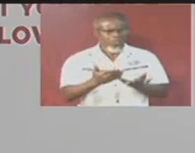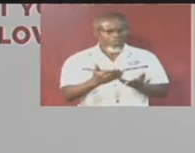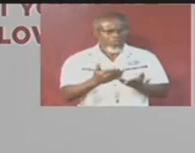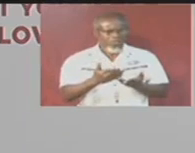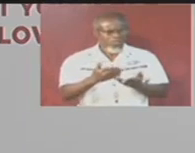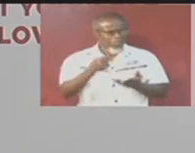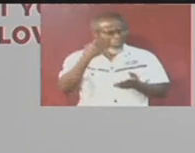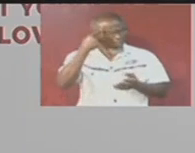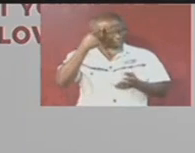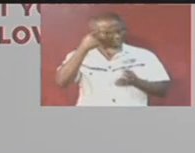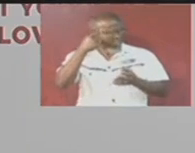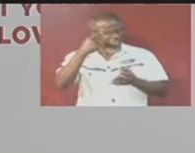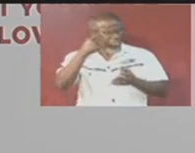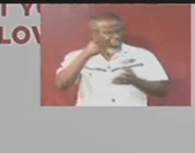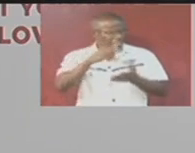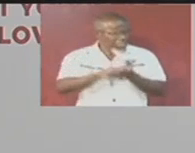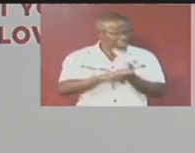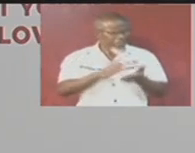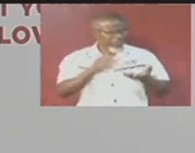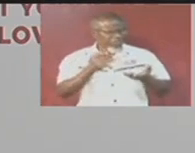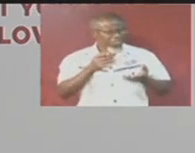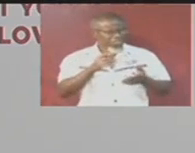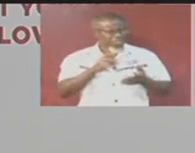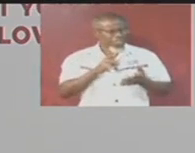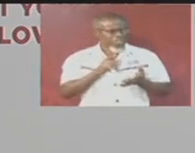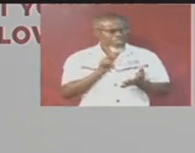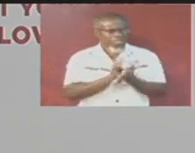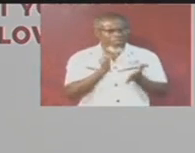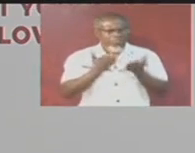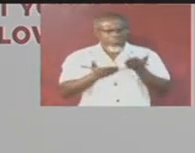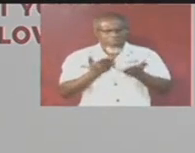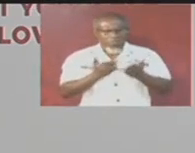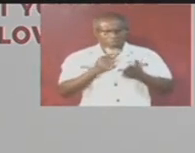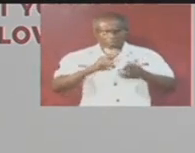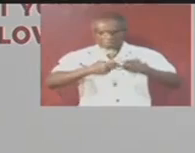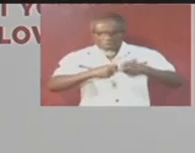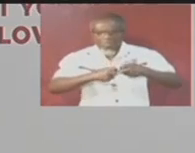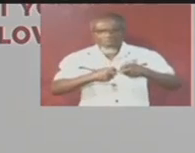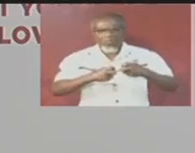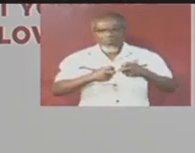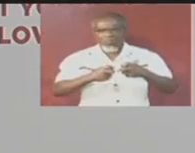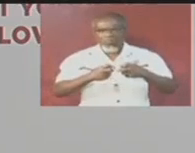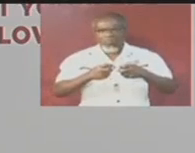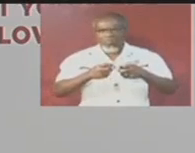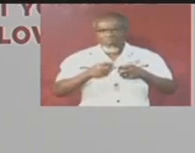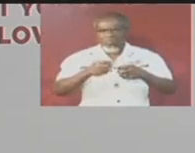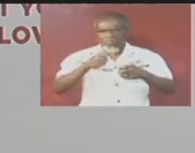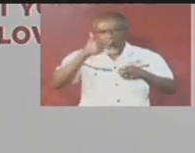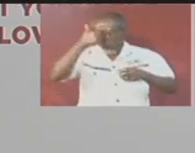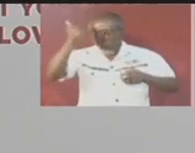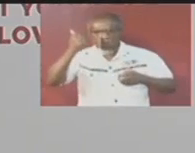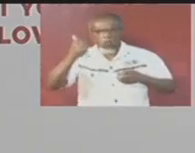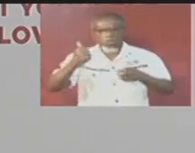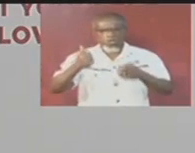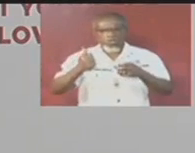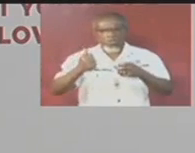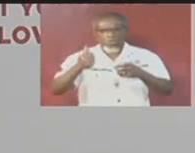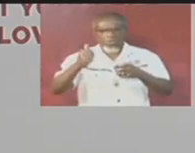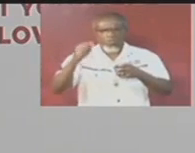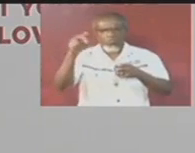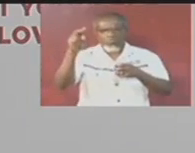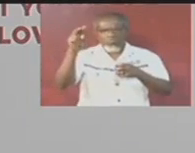the problem that you identified and we are dealing with necessarily is as a result of